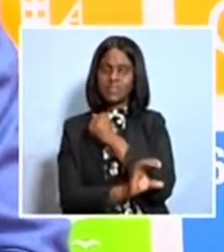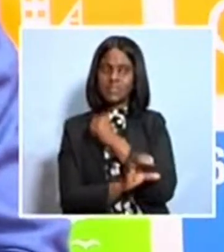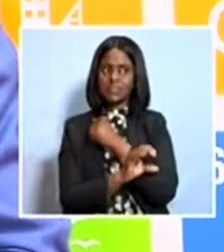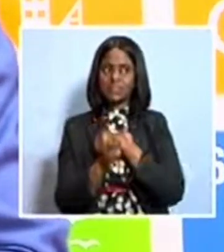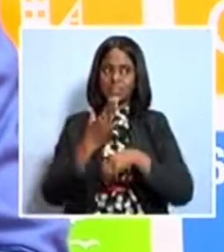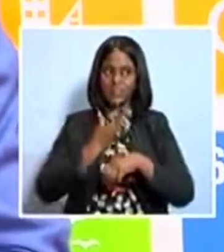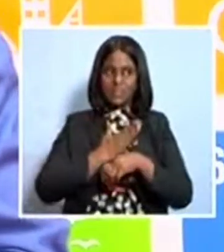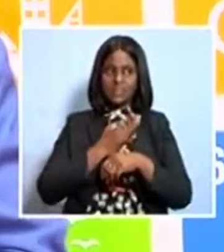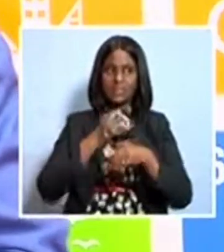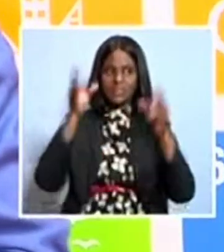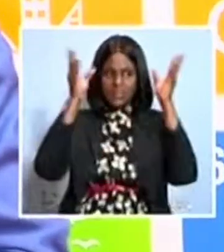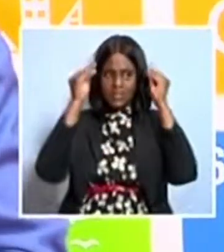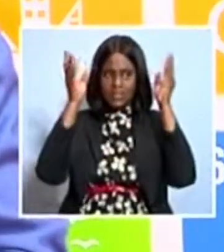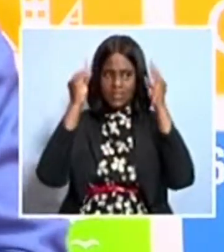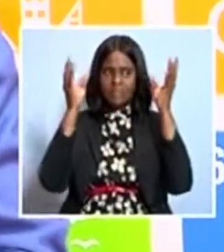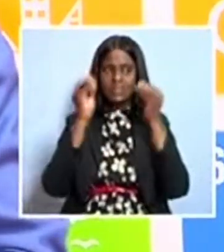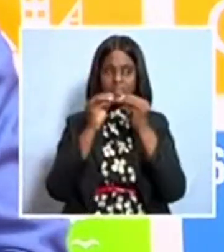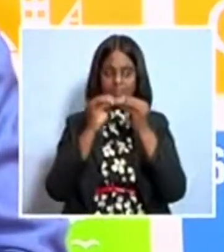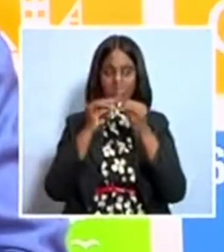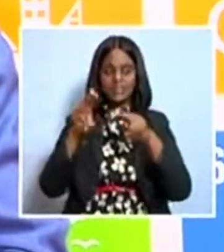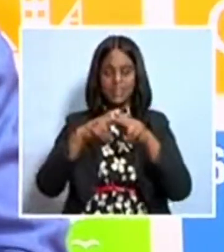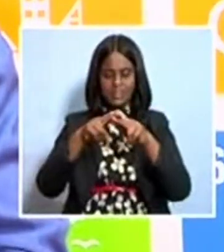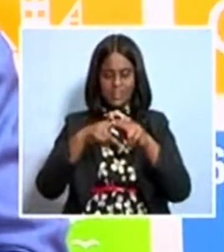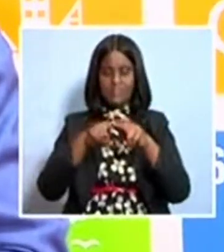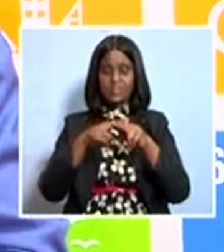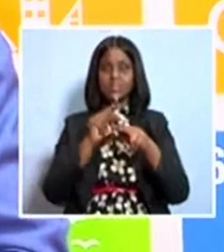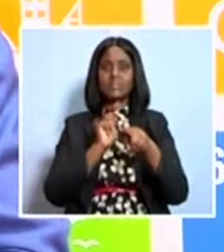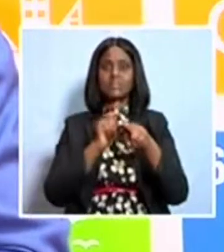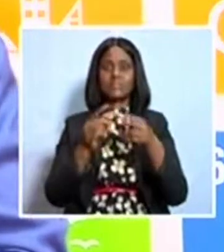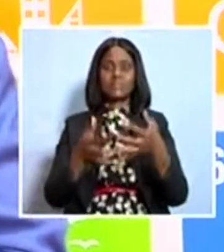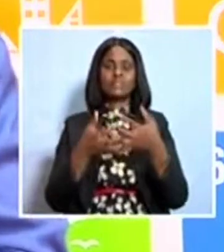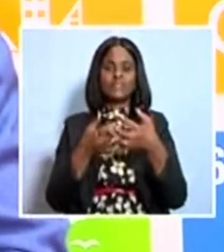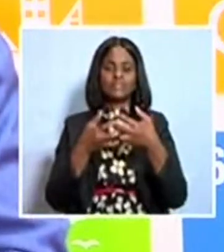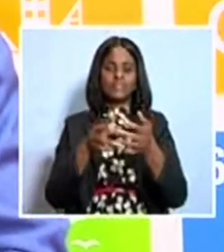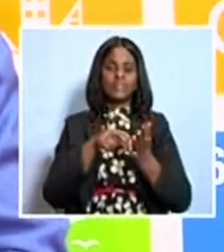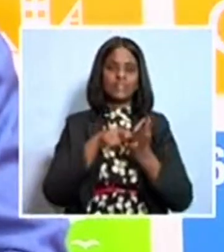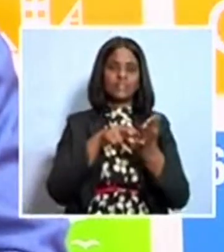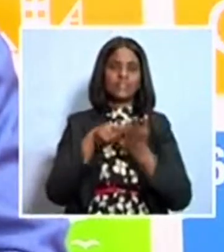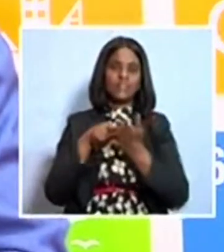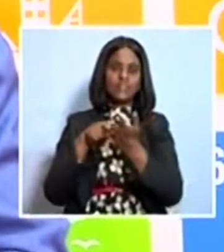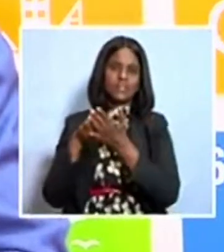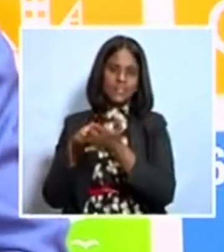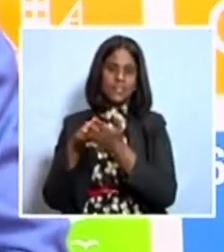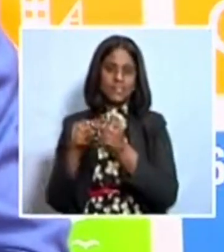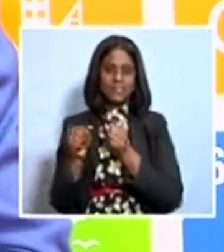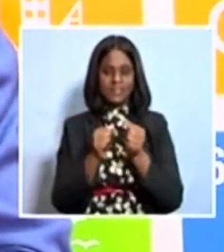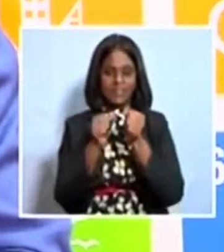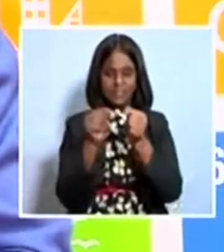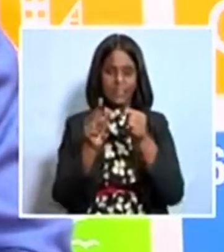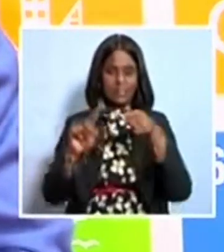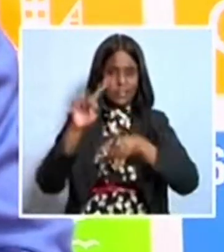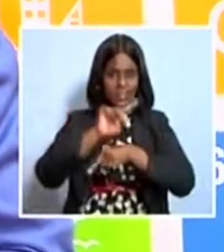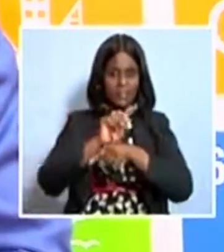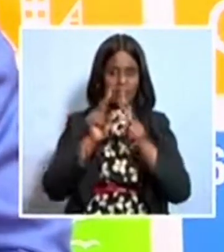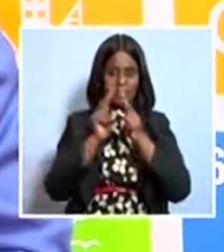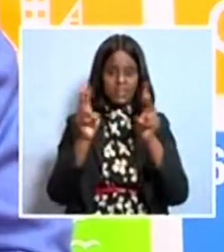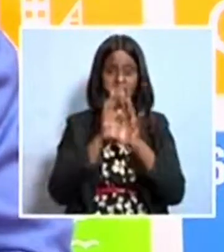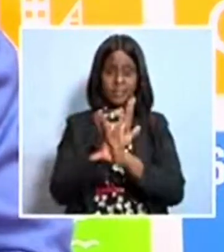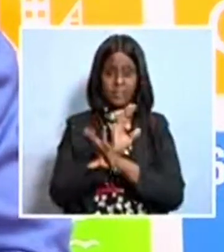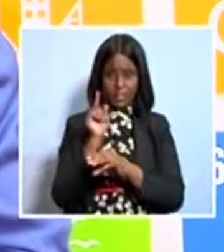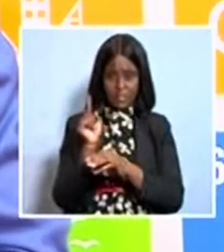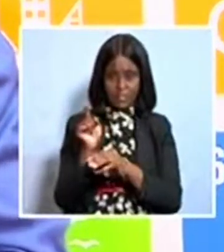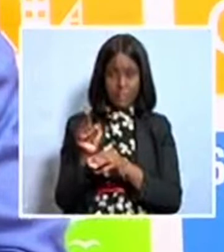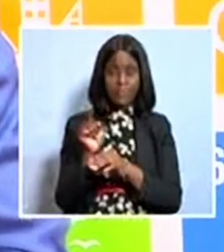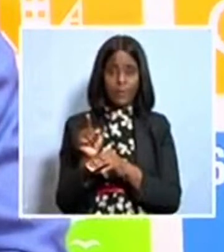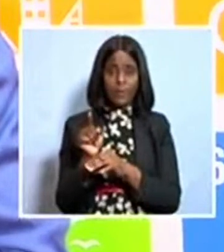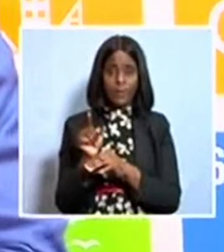My expertise is railway engineering, transportation system, so to say. So Zambia, on